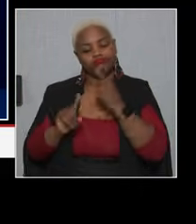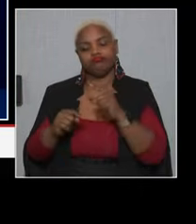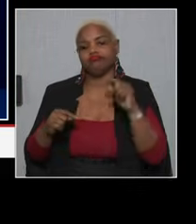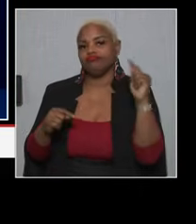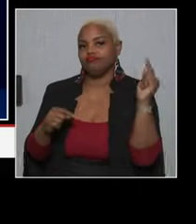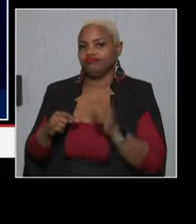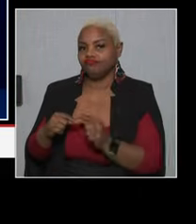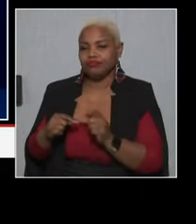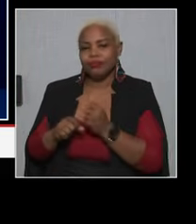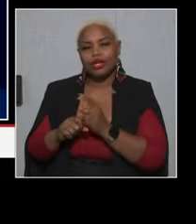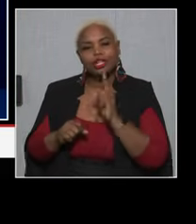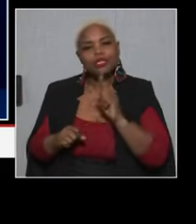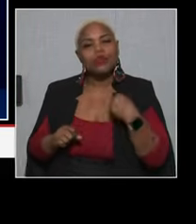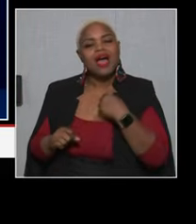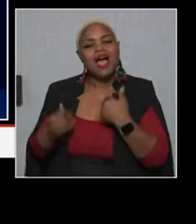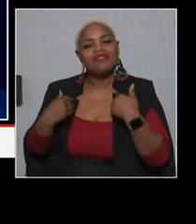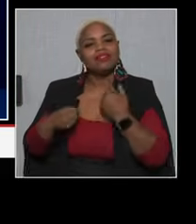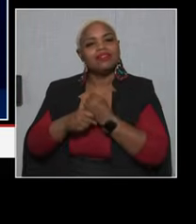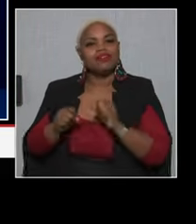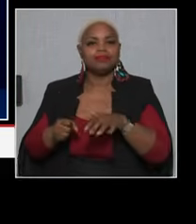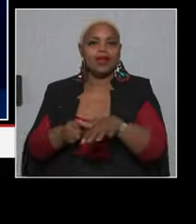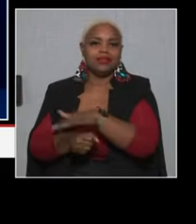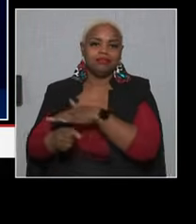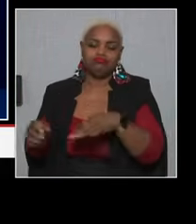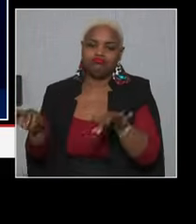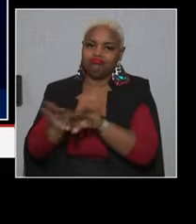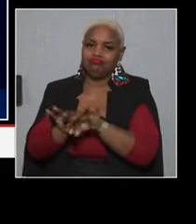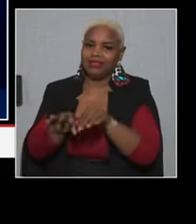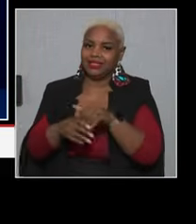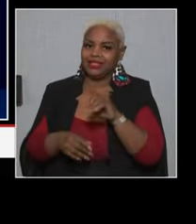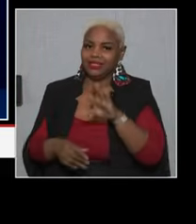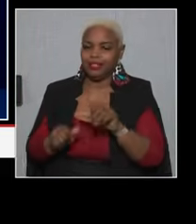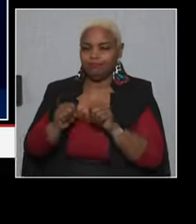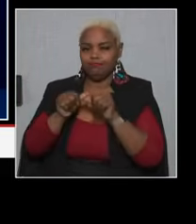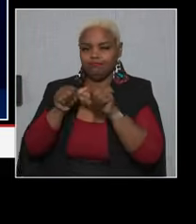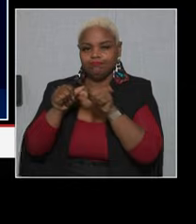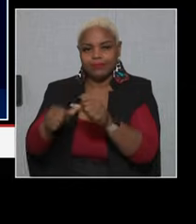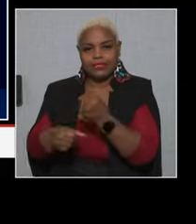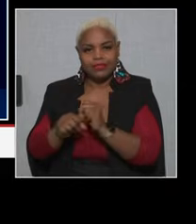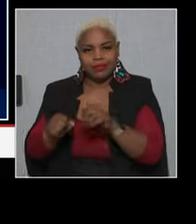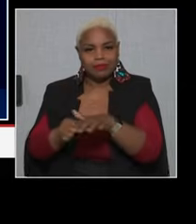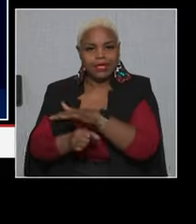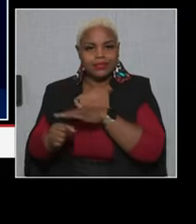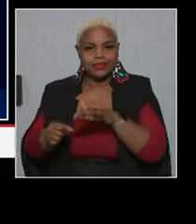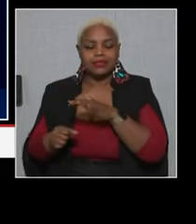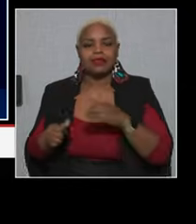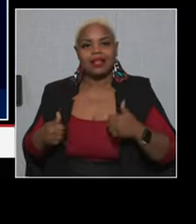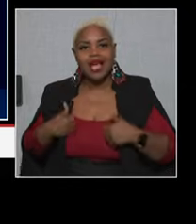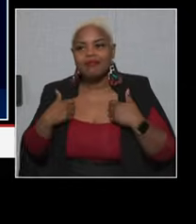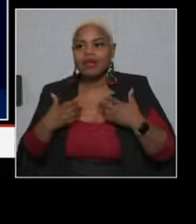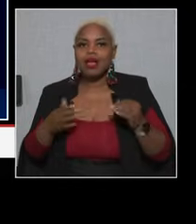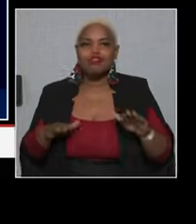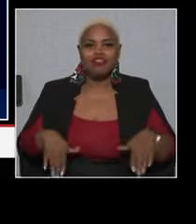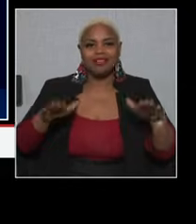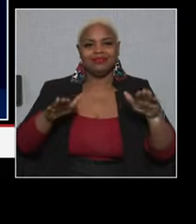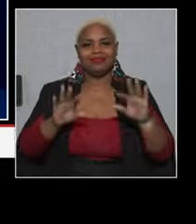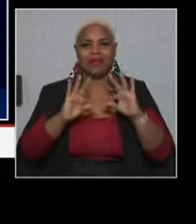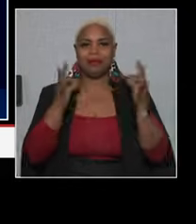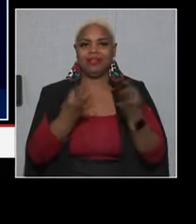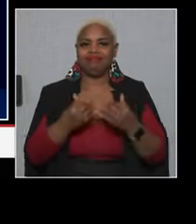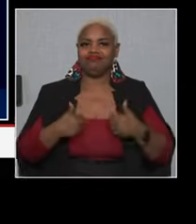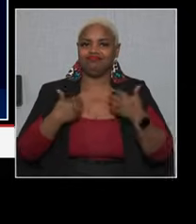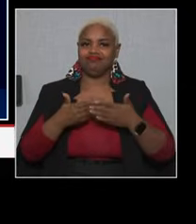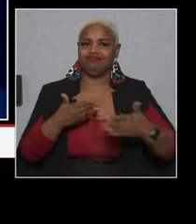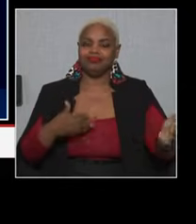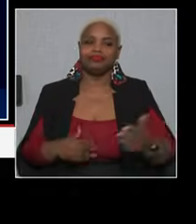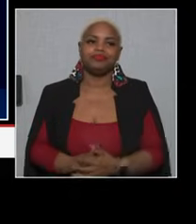safe neighborhoods, and that DC continues to be a great place to live and to raise a family. And so with that, I'm going